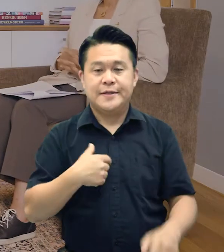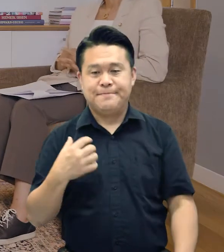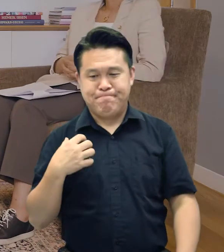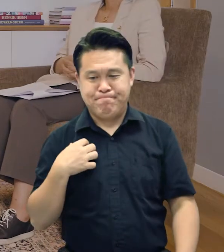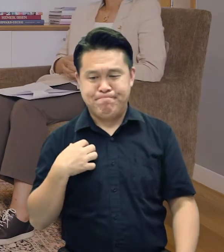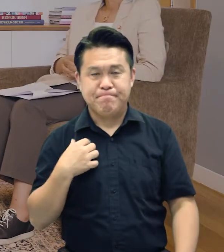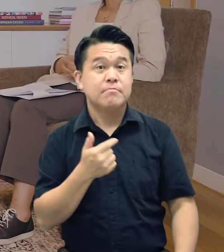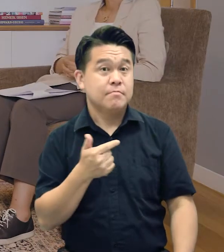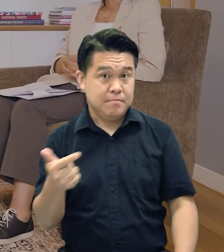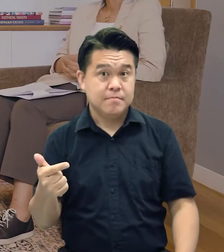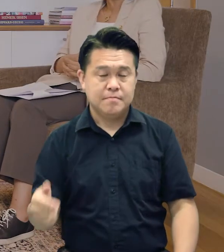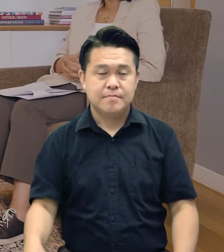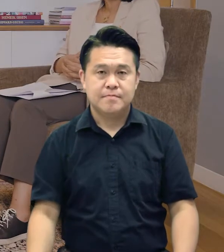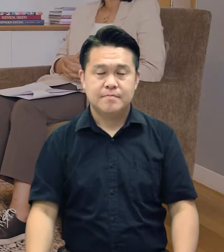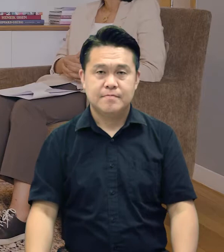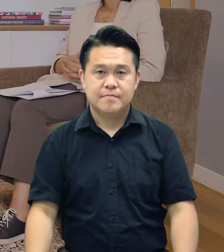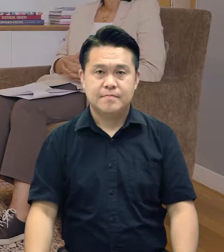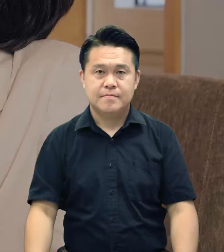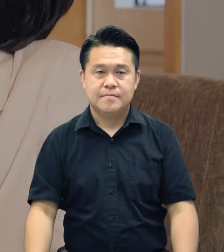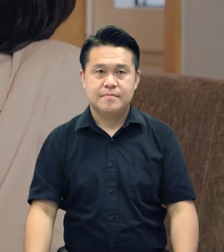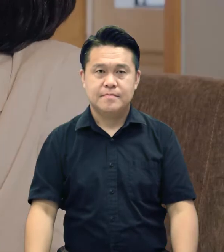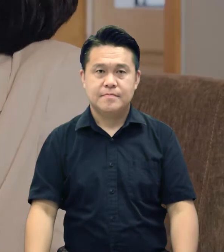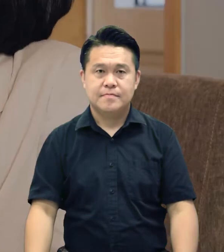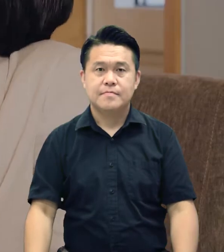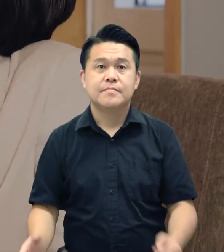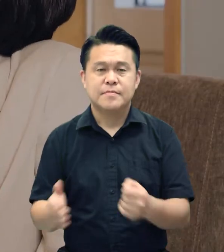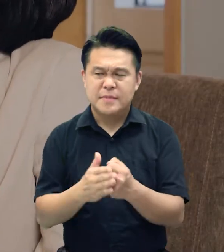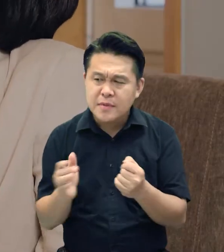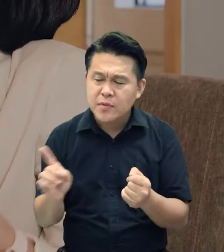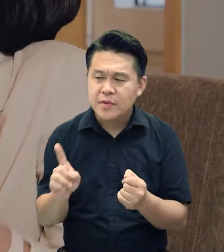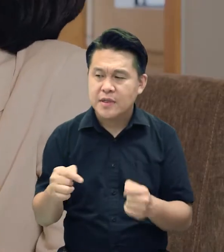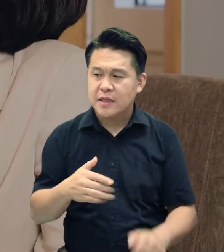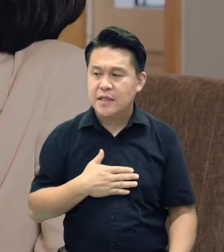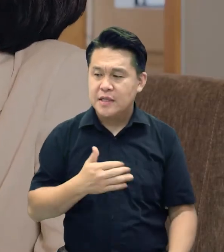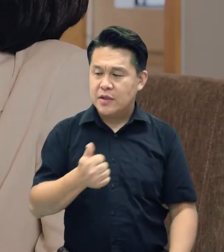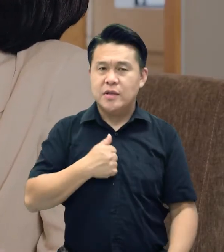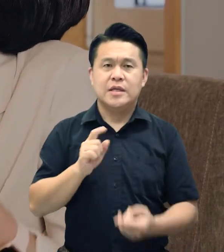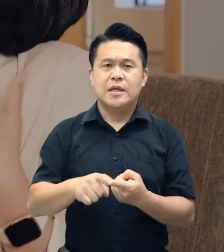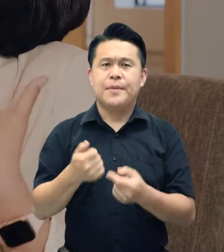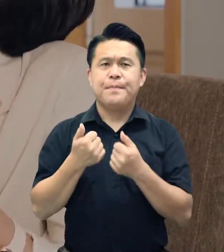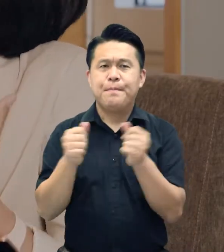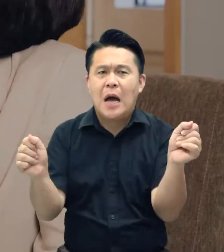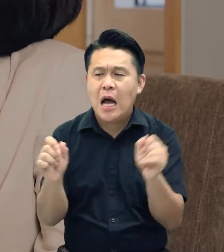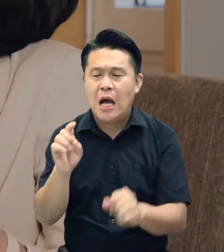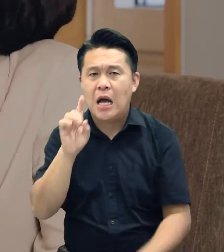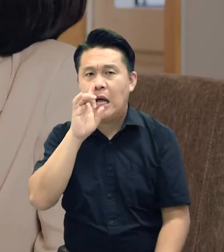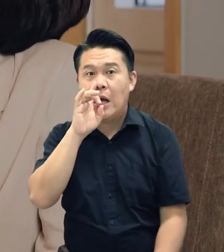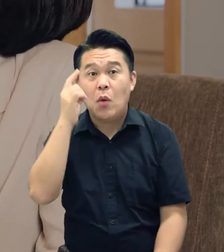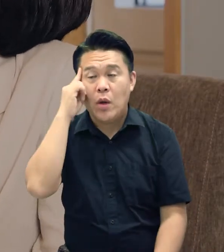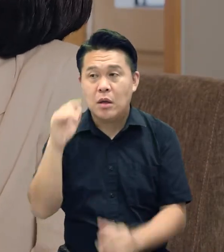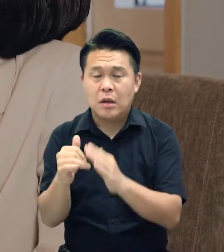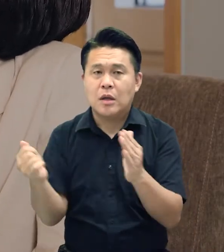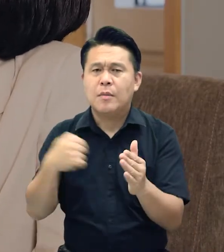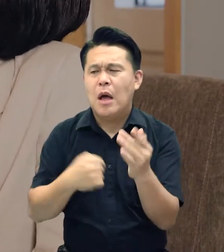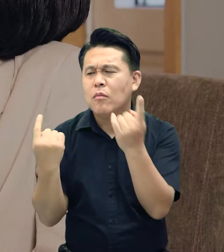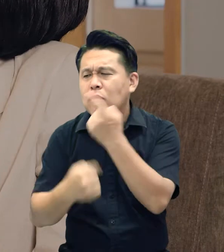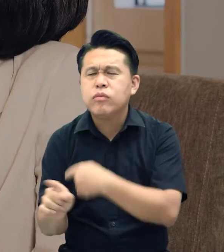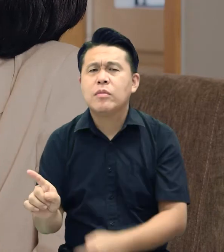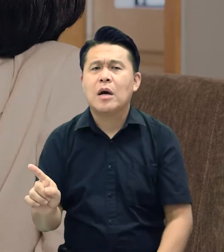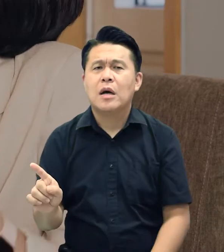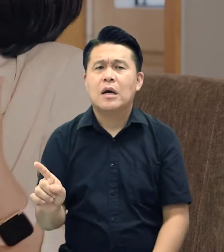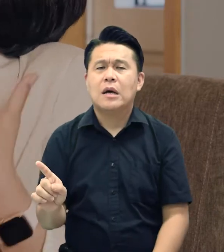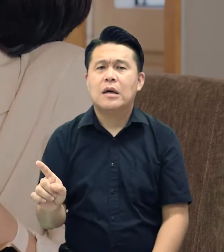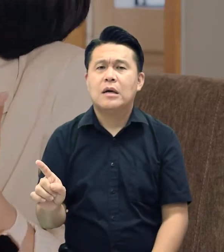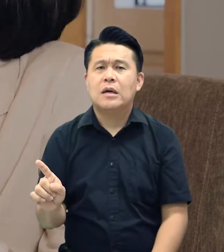of family's happiness. That's the one reason we couldn't come out, because it would hurt.